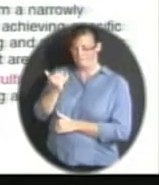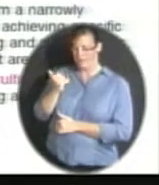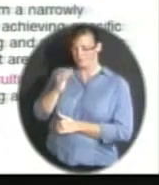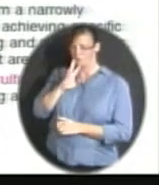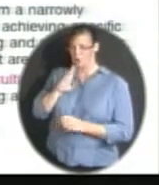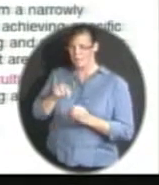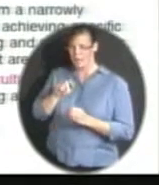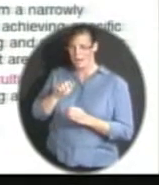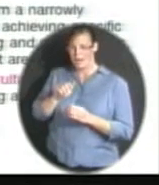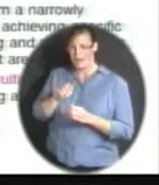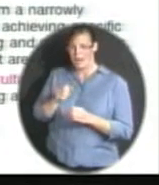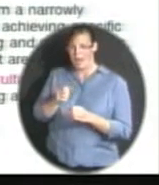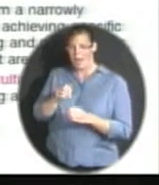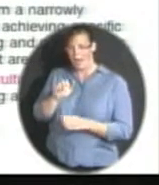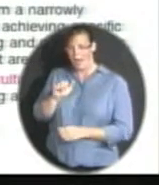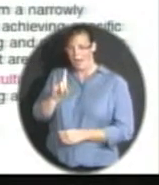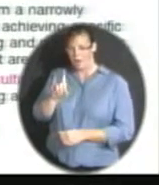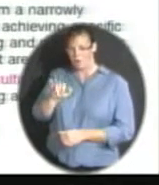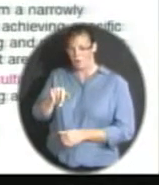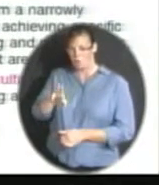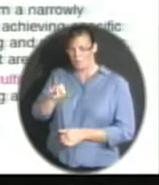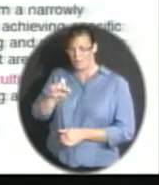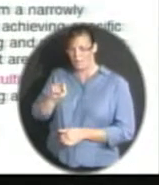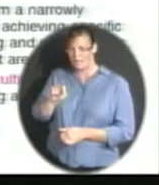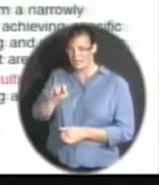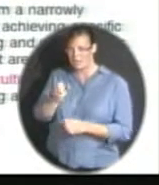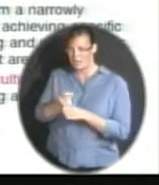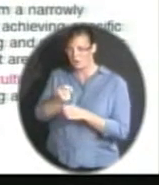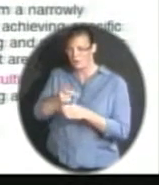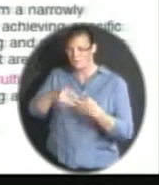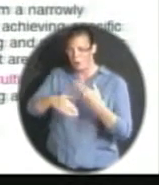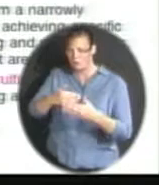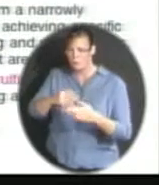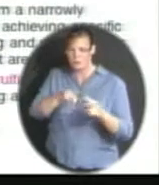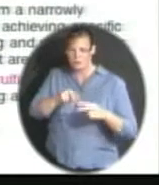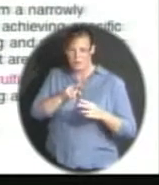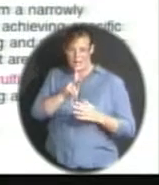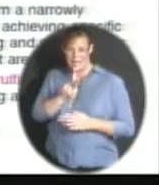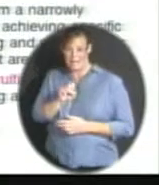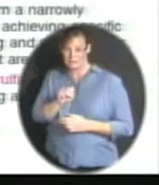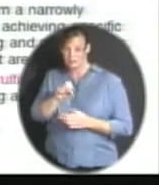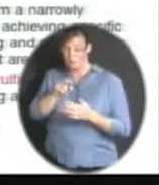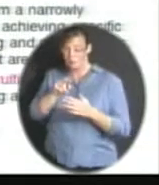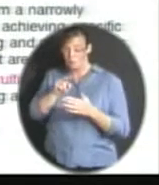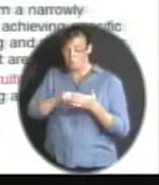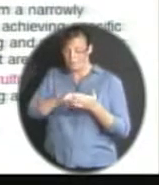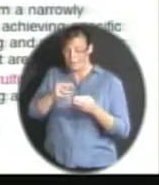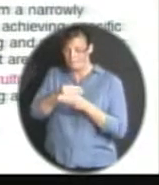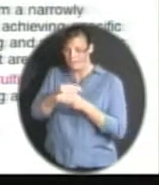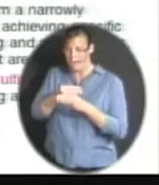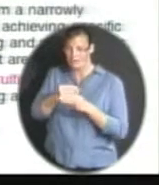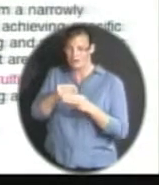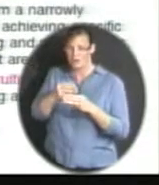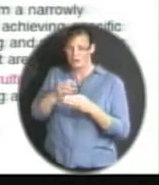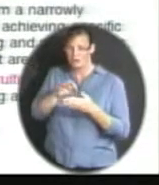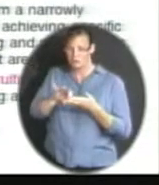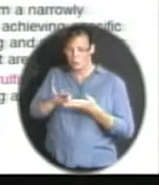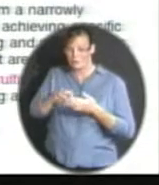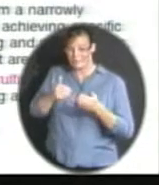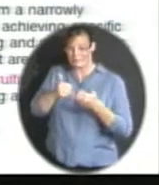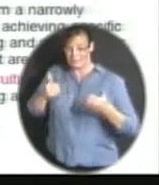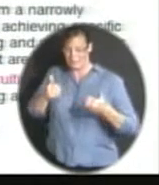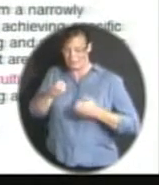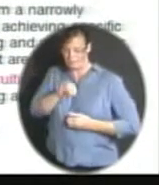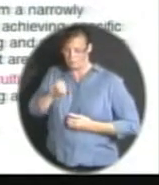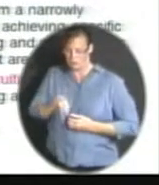talk about adequate yearly progress, we've looked at Kansas reading scores, we've looked at Kansas math scores separately, we've looked at the percentage of